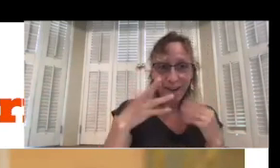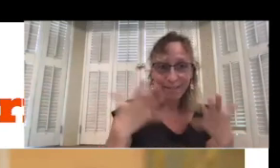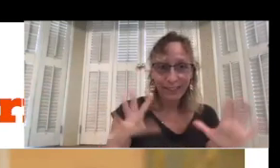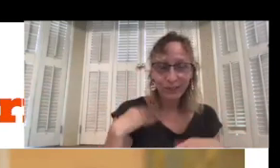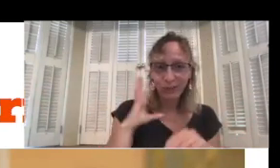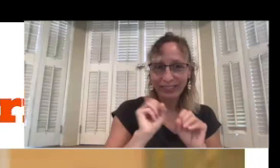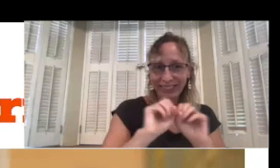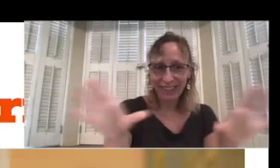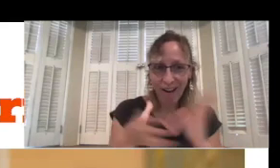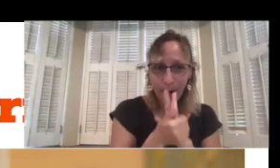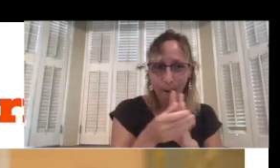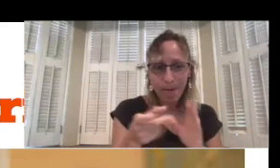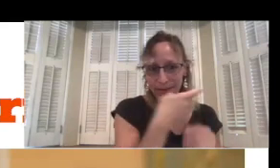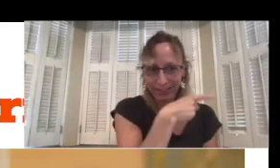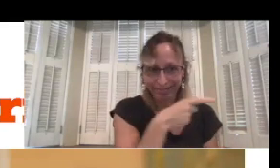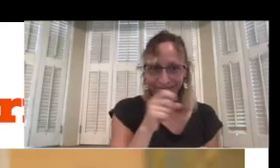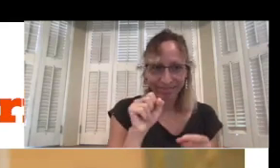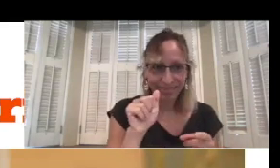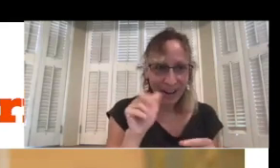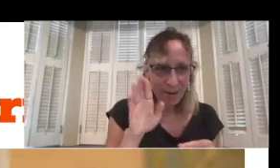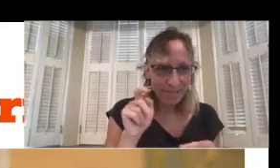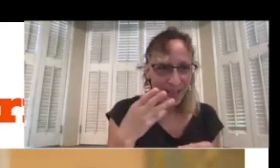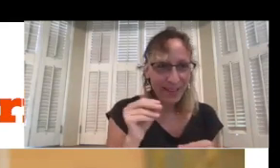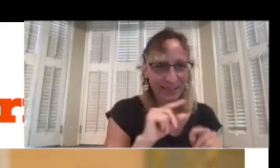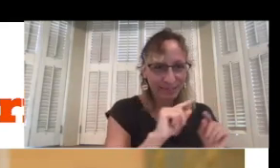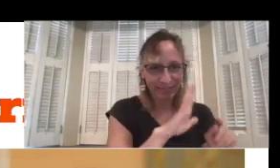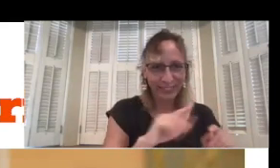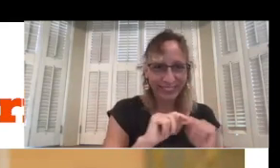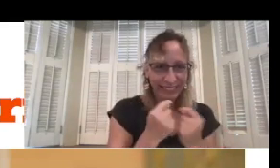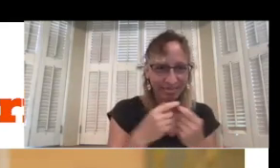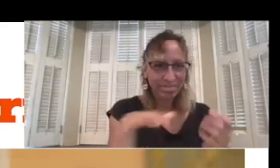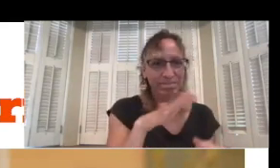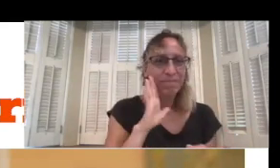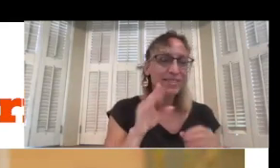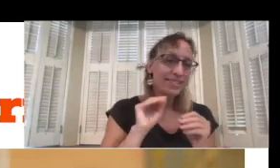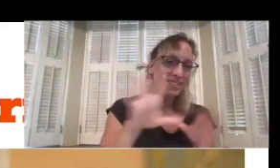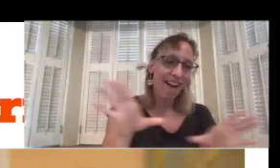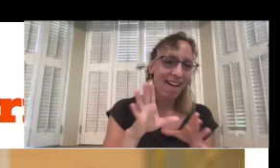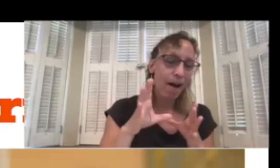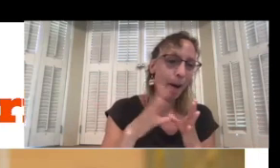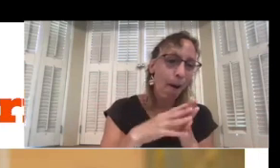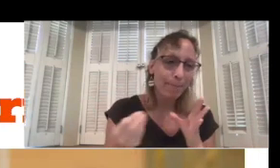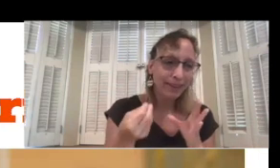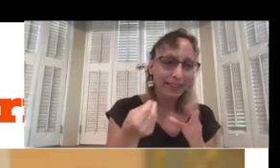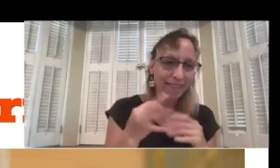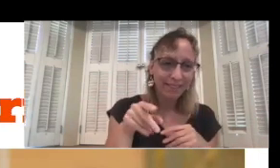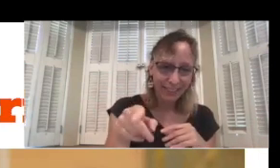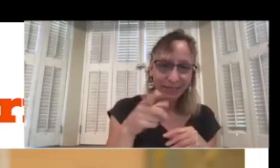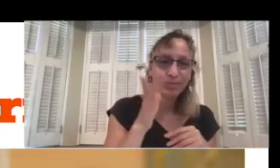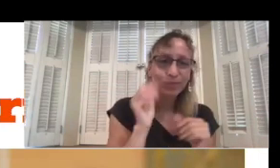There's a link on this slide, and after the webinar is finished, you will receive access to the slides.